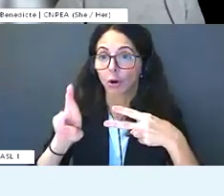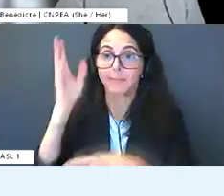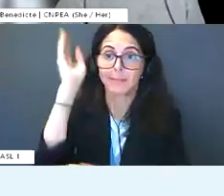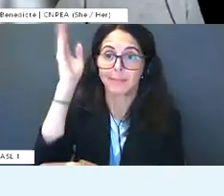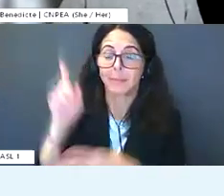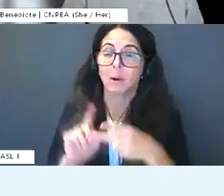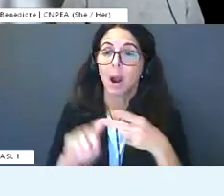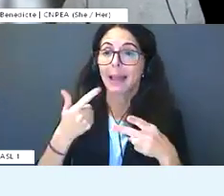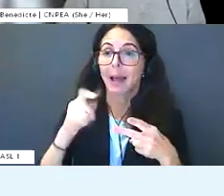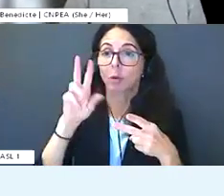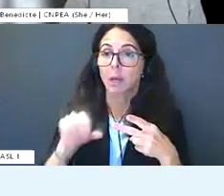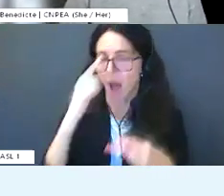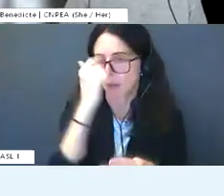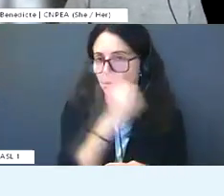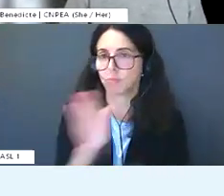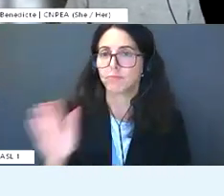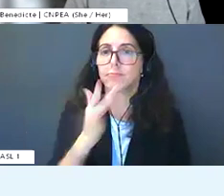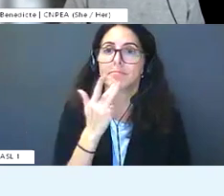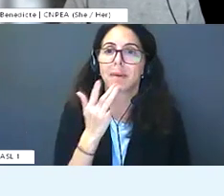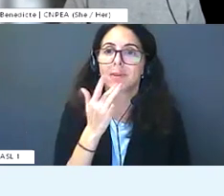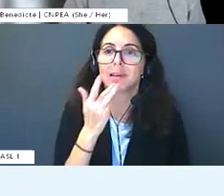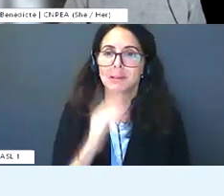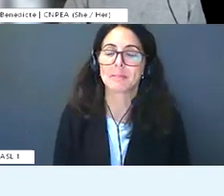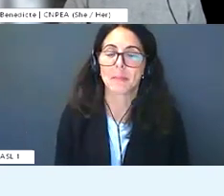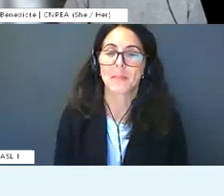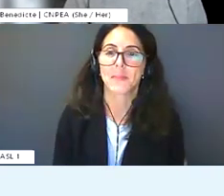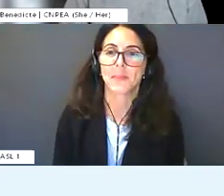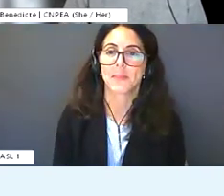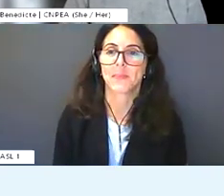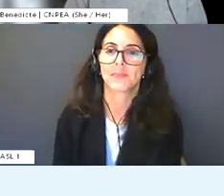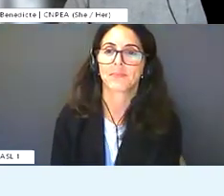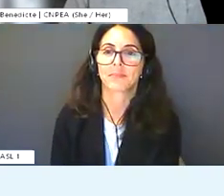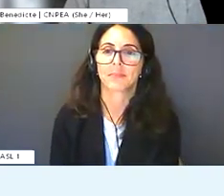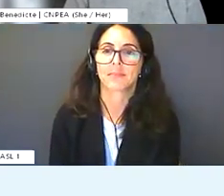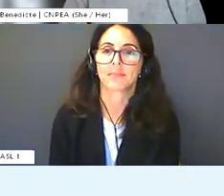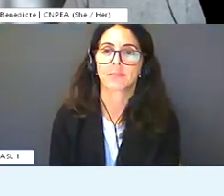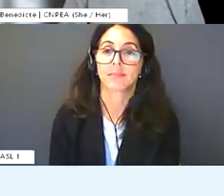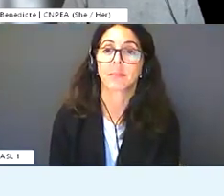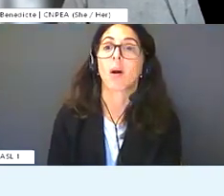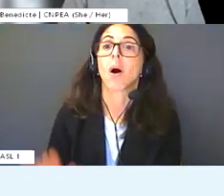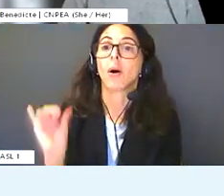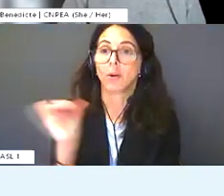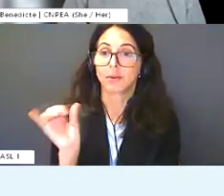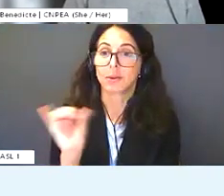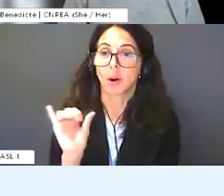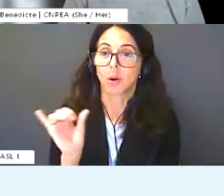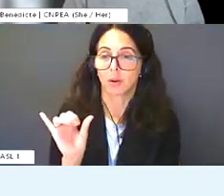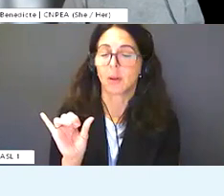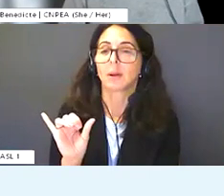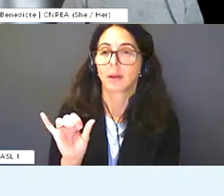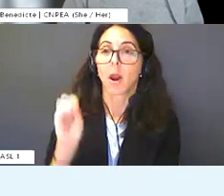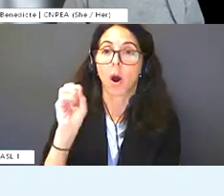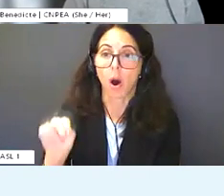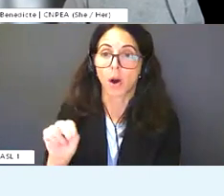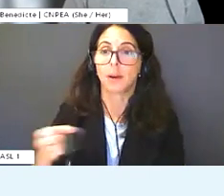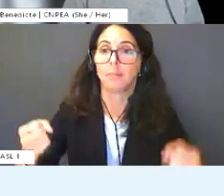your individual choice, how you prefer to see. And you can also engage the closed captioning option on